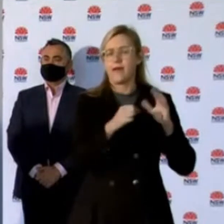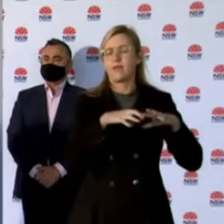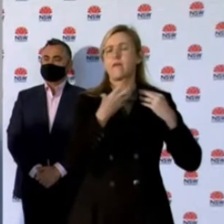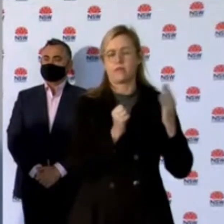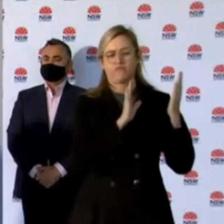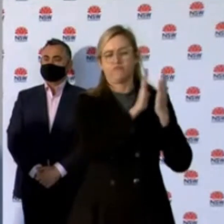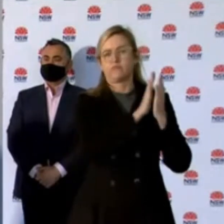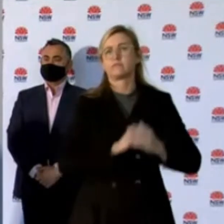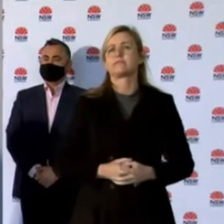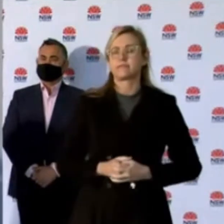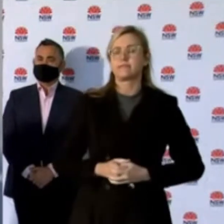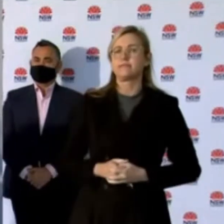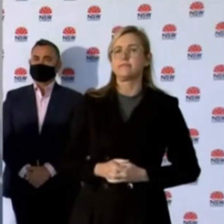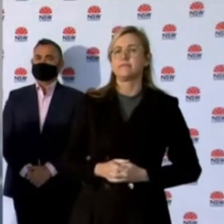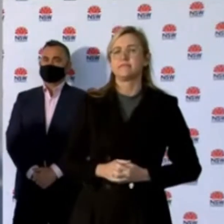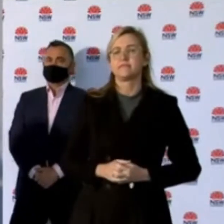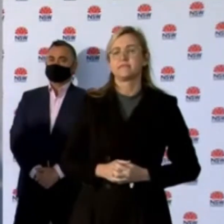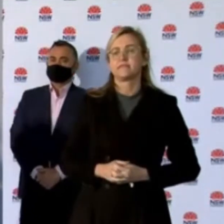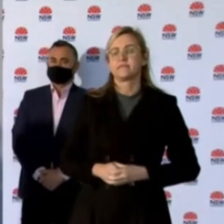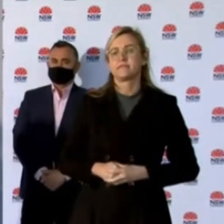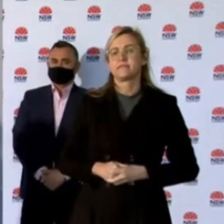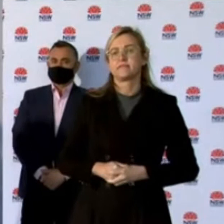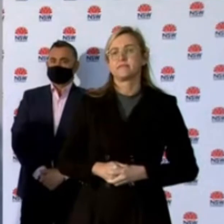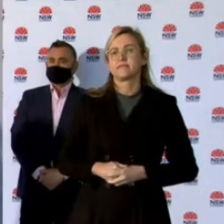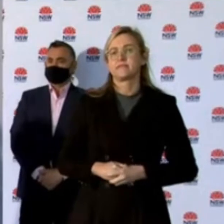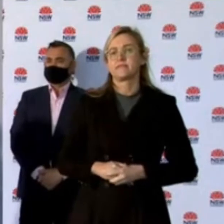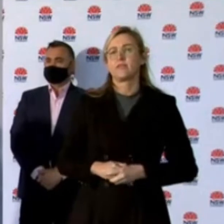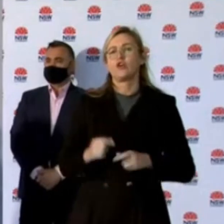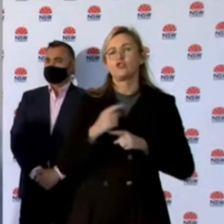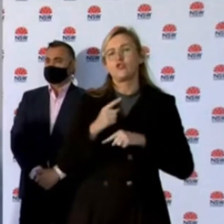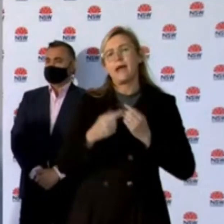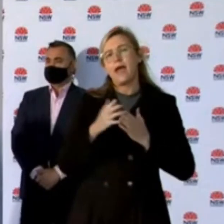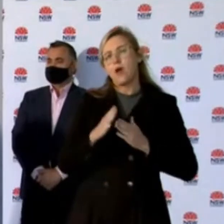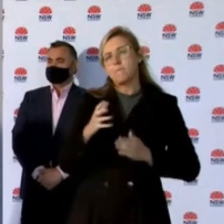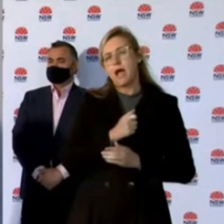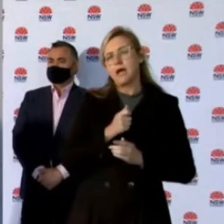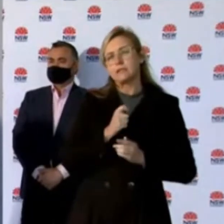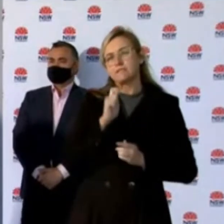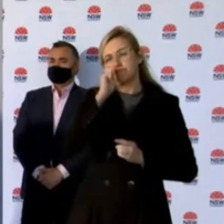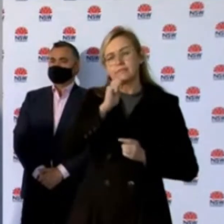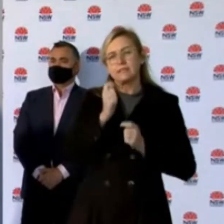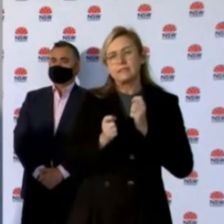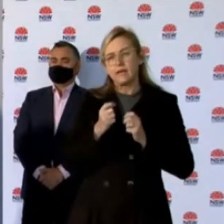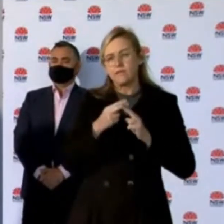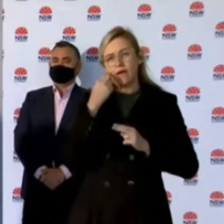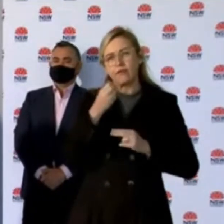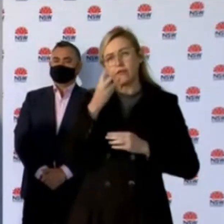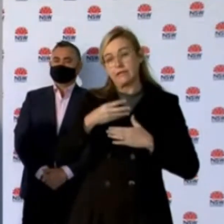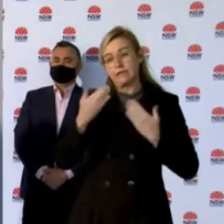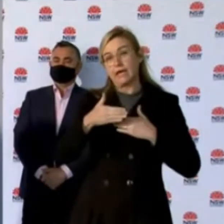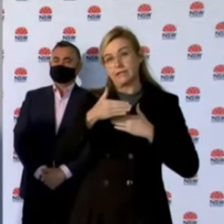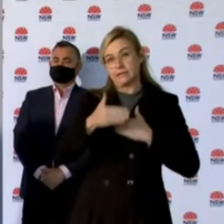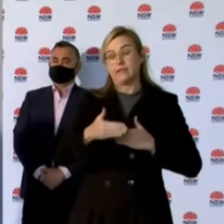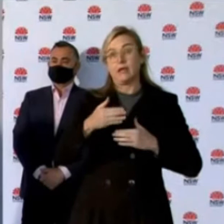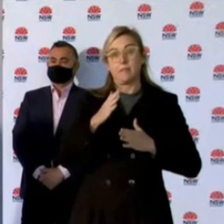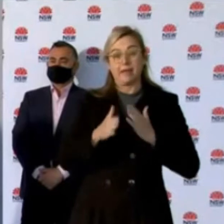surveillance testing, obviously everybody who works in the Fairfield LGA who needs to work outside of the Fairfield local government area